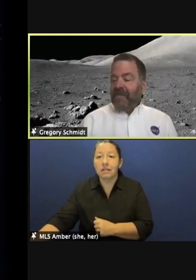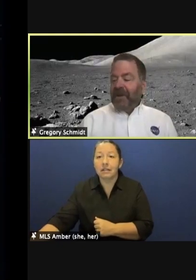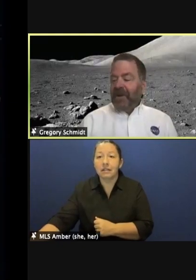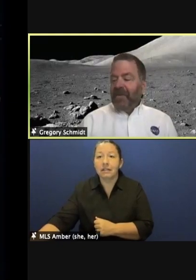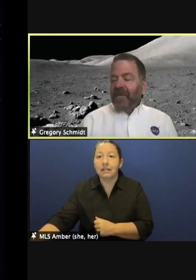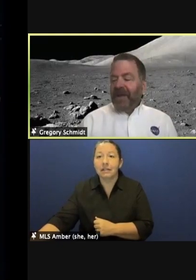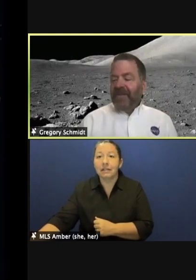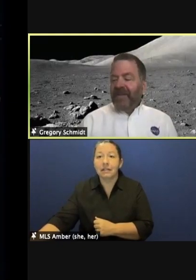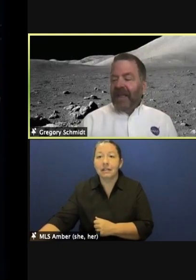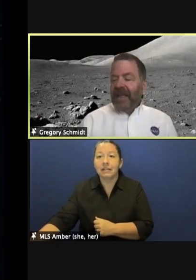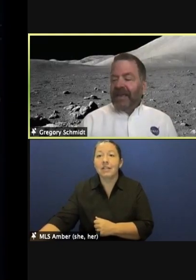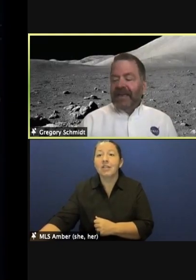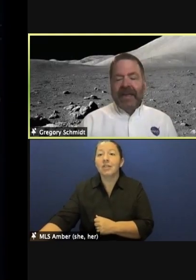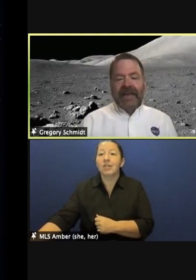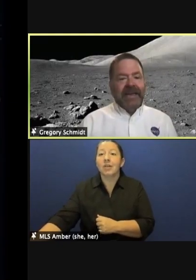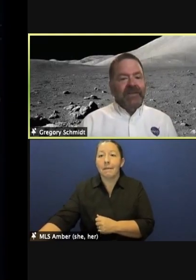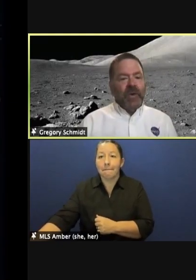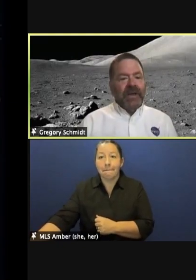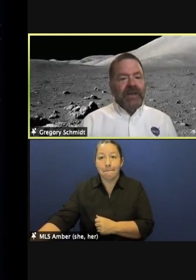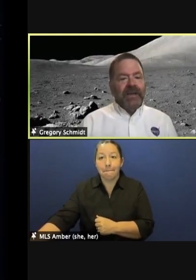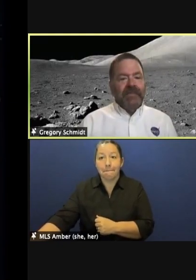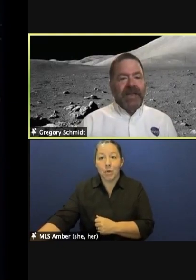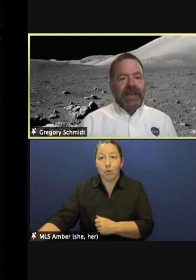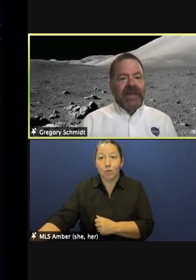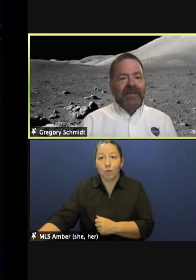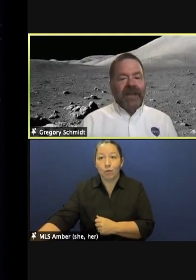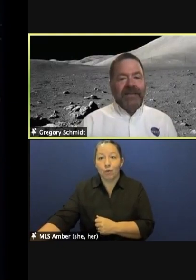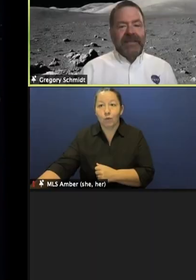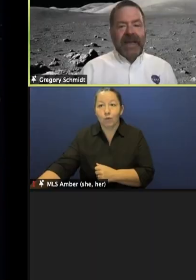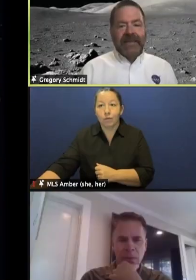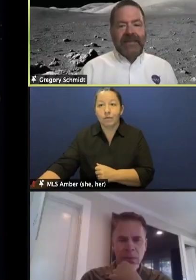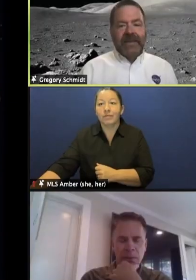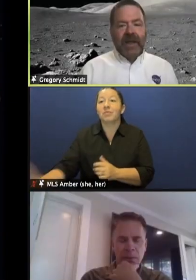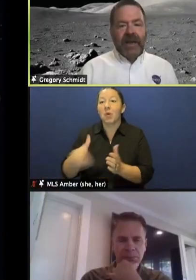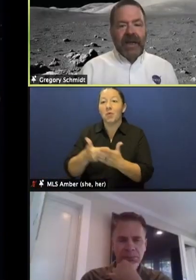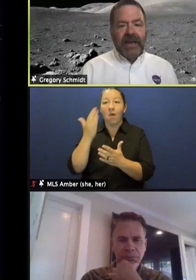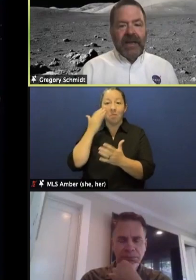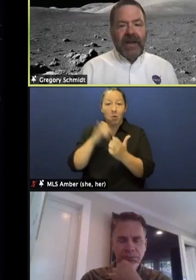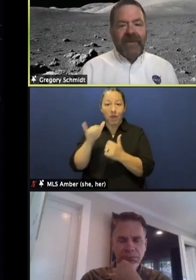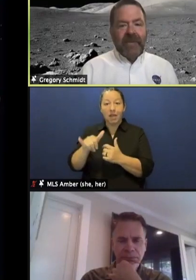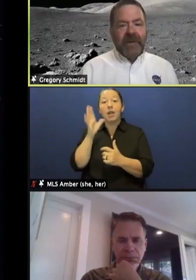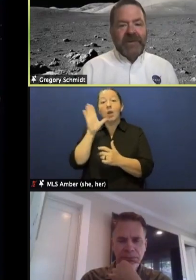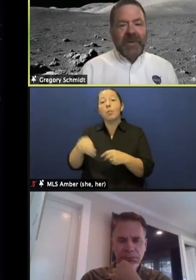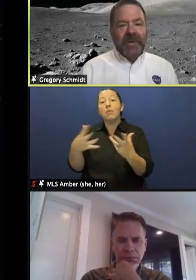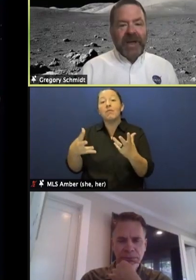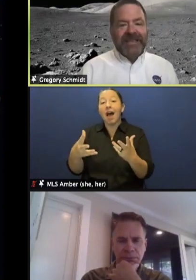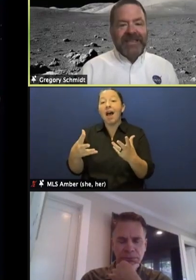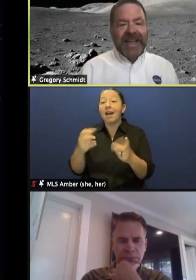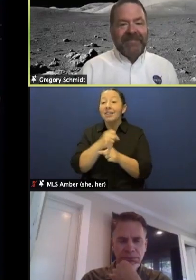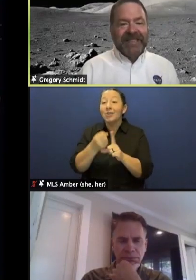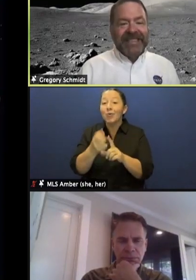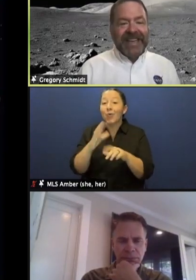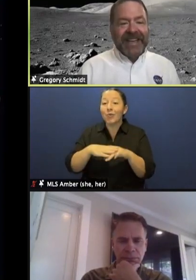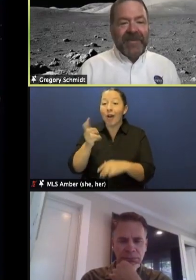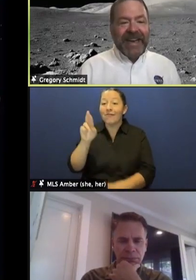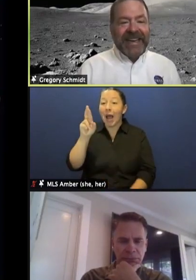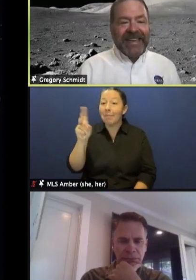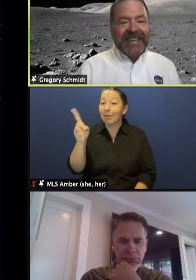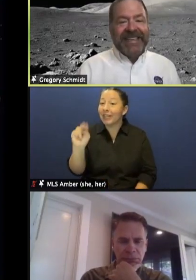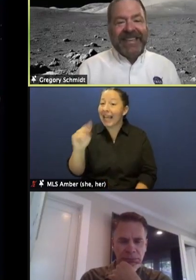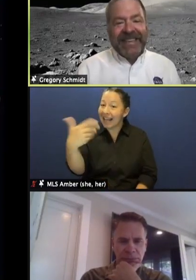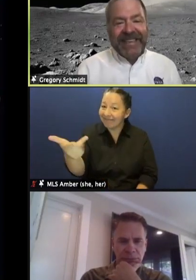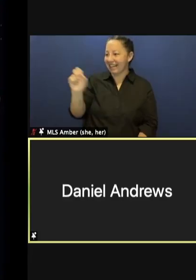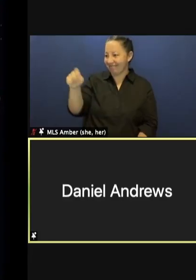very familiar with, and he is going to be giving a status on Viper. So Dan, please take it